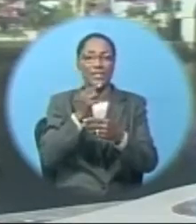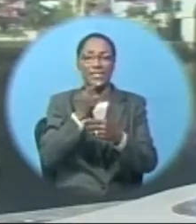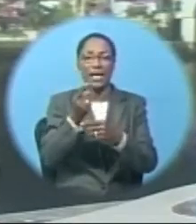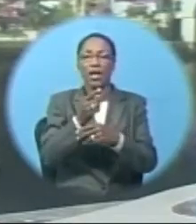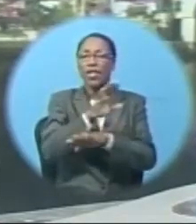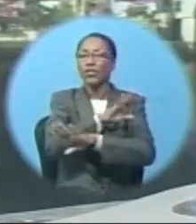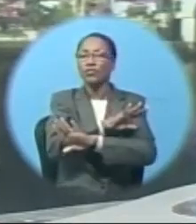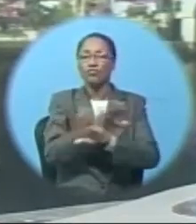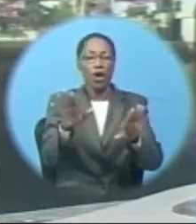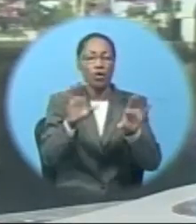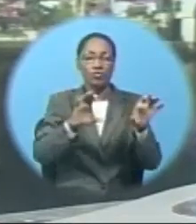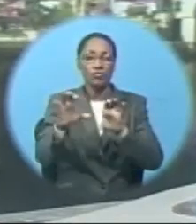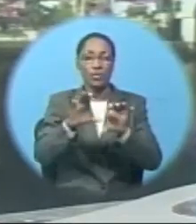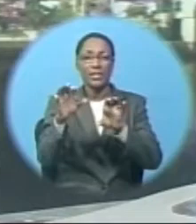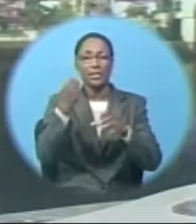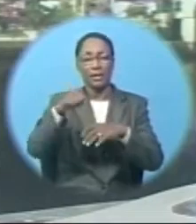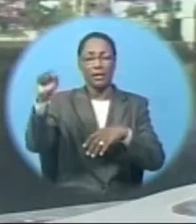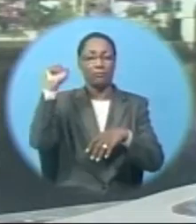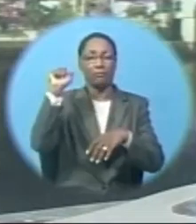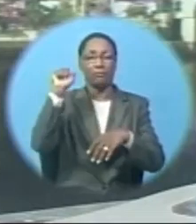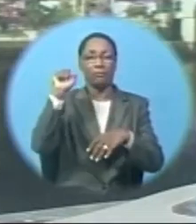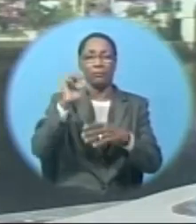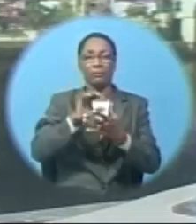action, but they are investigating.